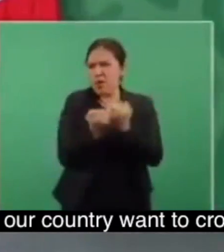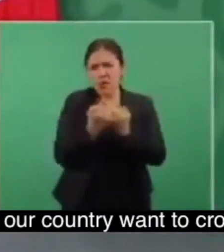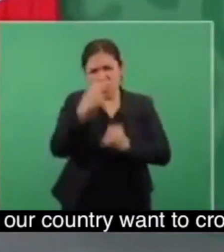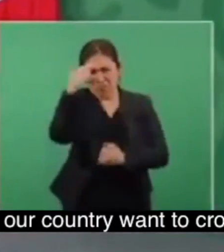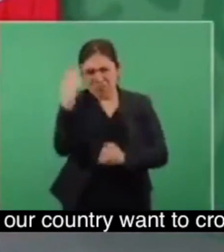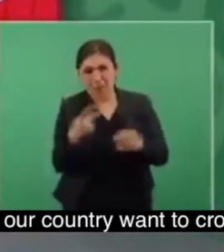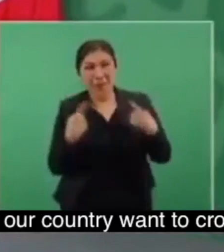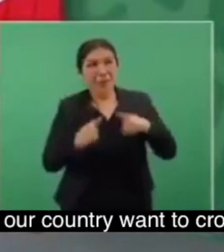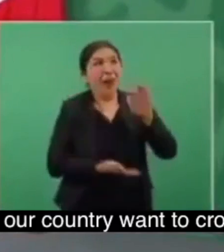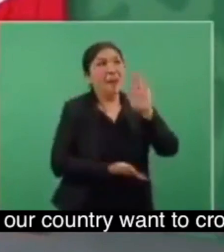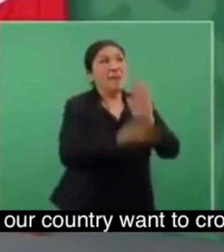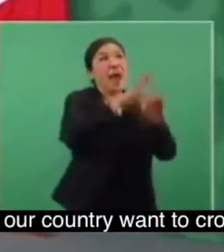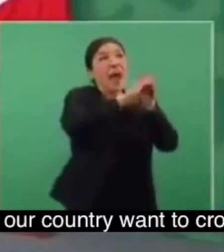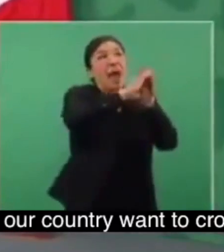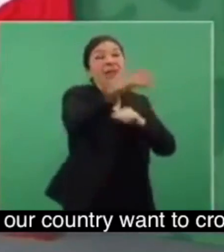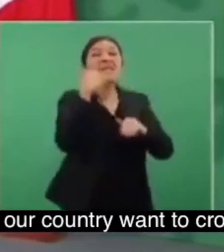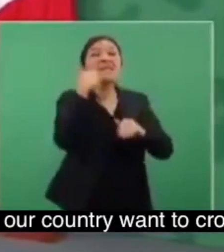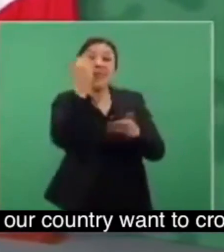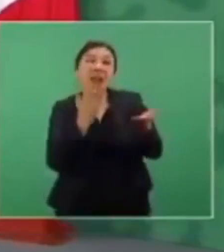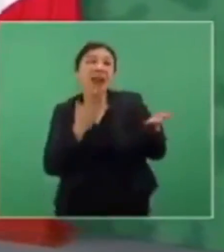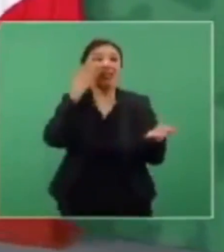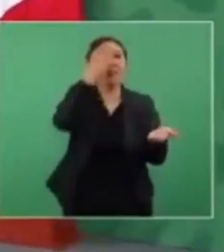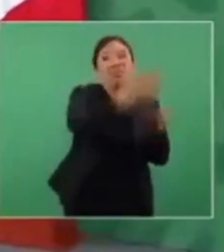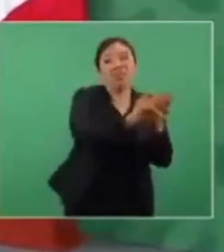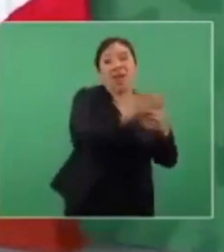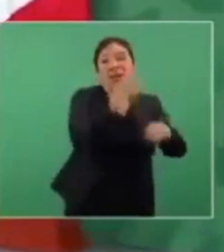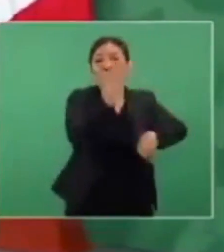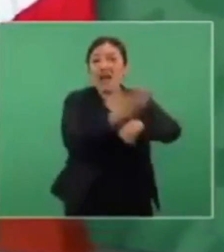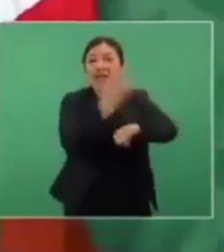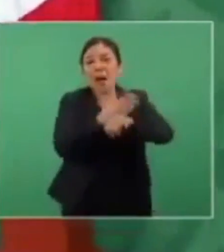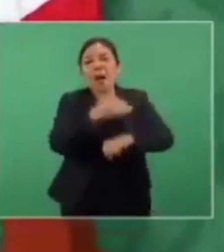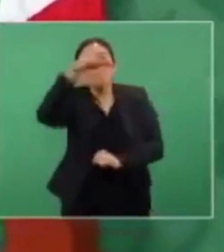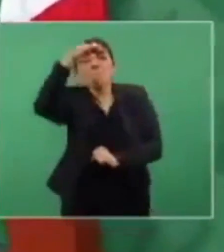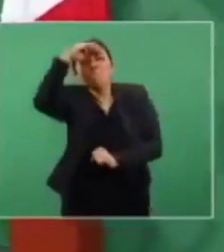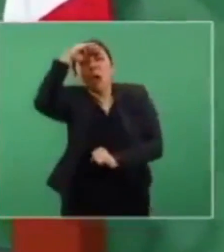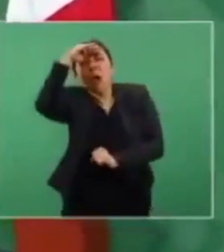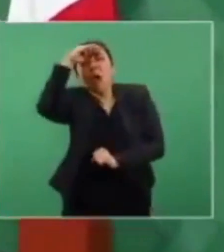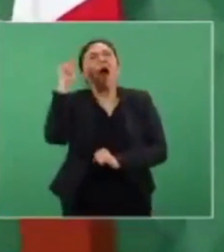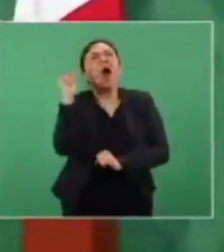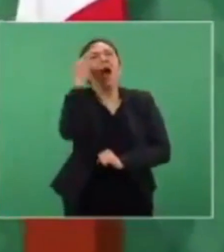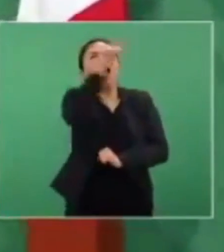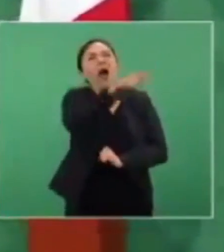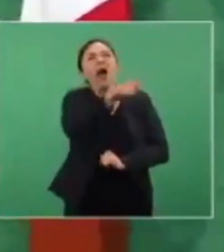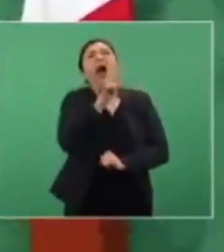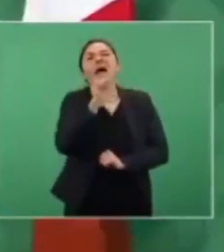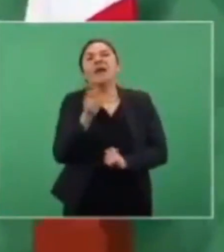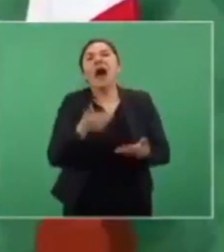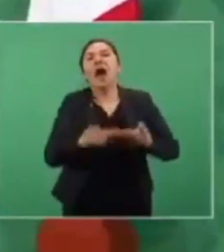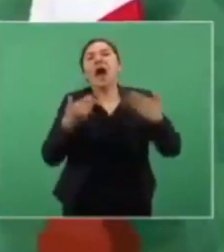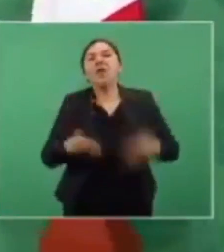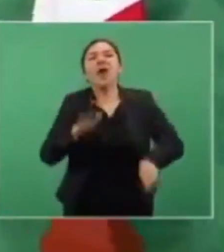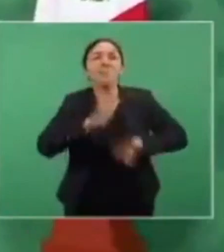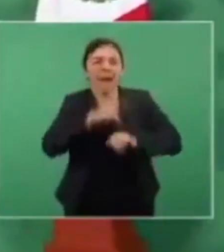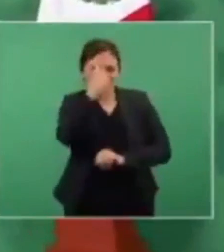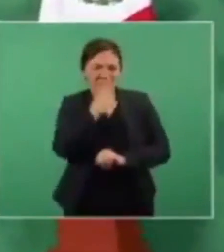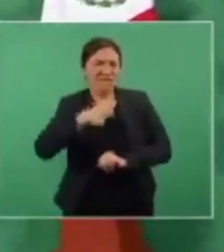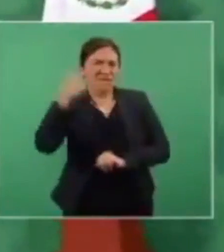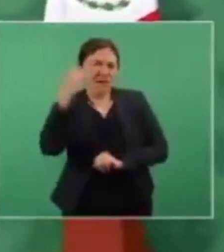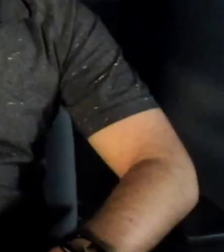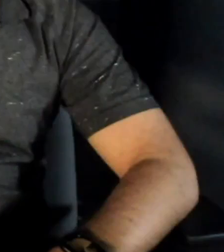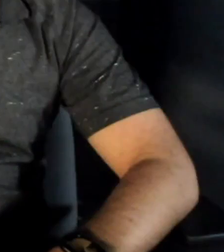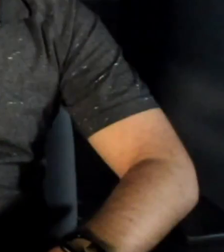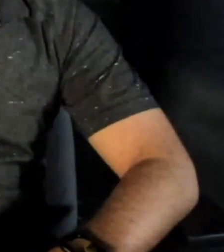país quieran cruzar la frontera, pensando de que es más fácil